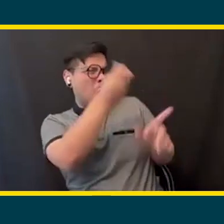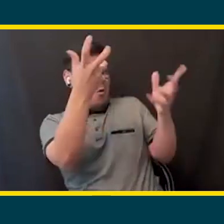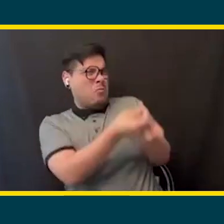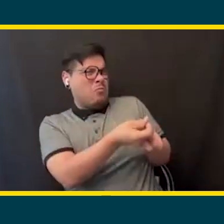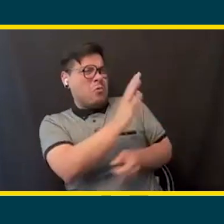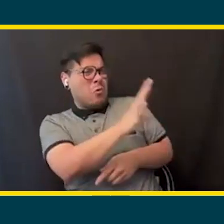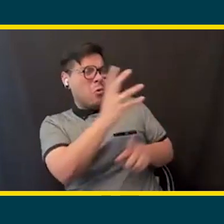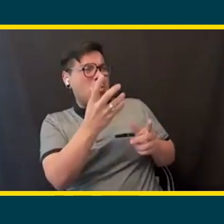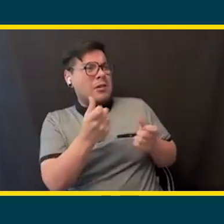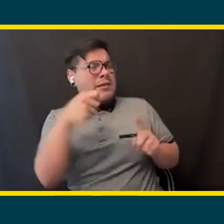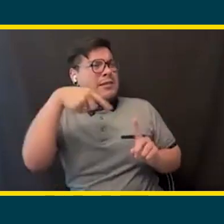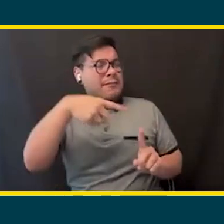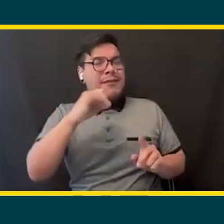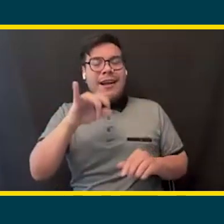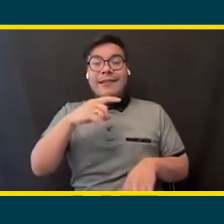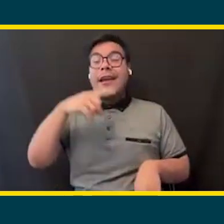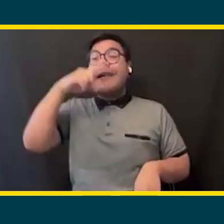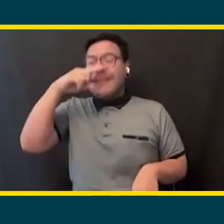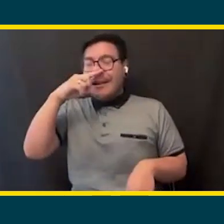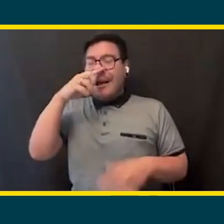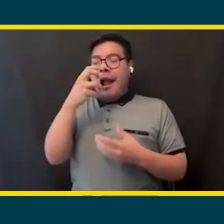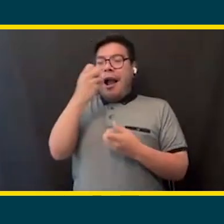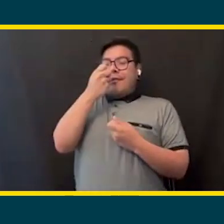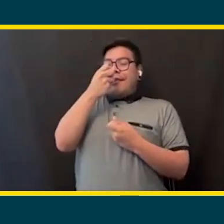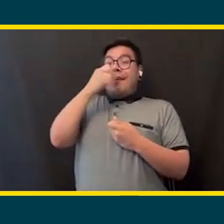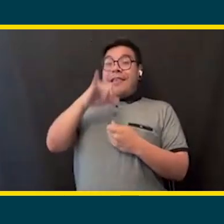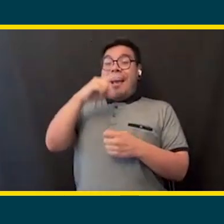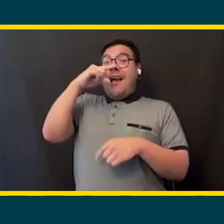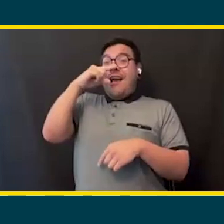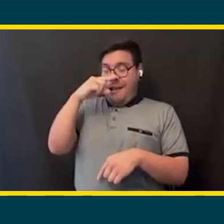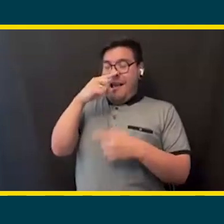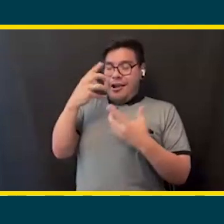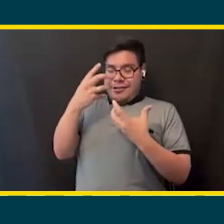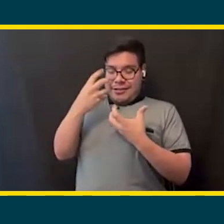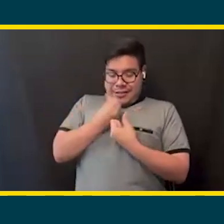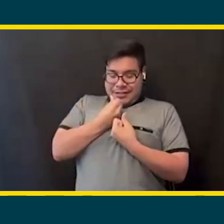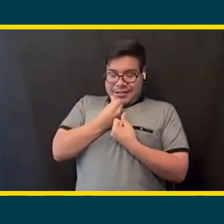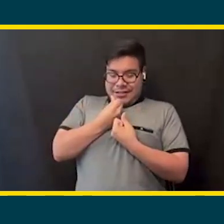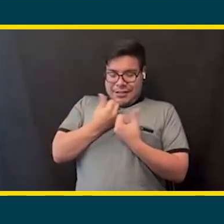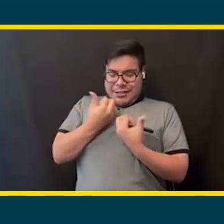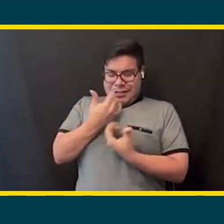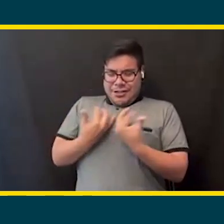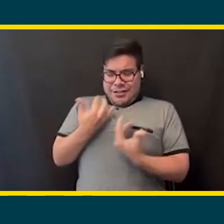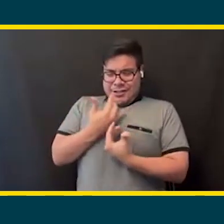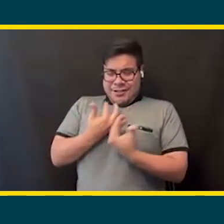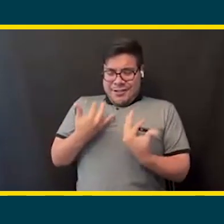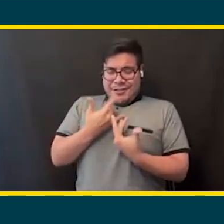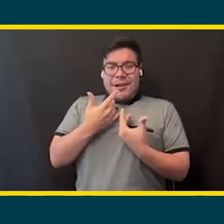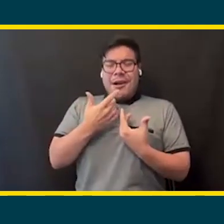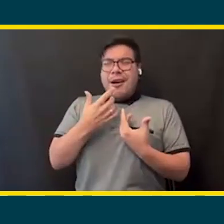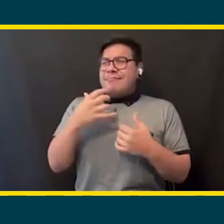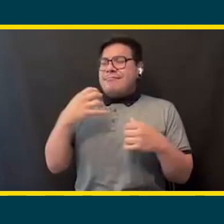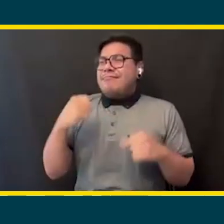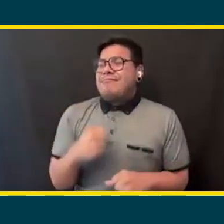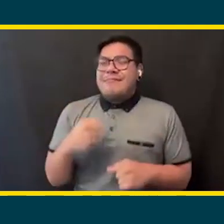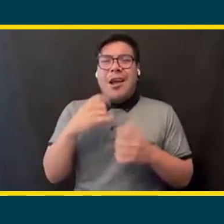sneeze. That sneeze is now stuck in your, you could, it's like, man, I wish that I could have let that sneeze out, because now I feel